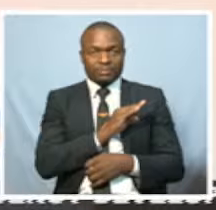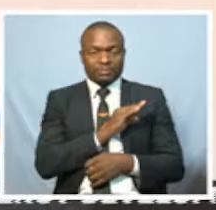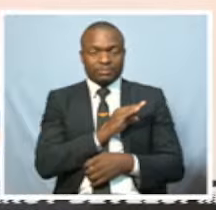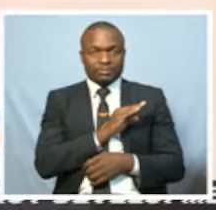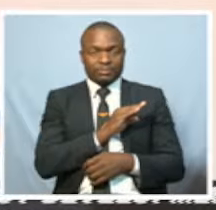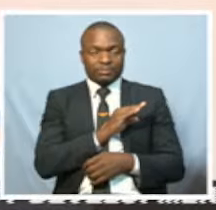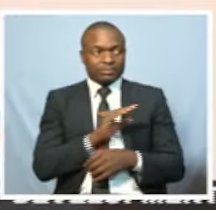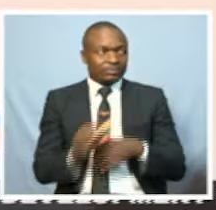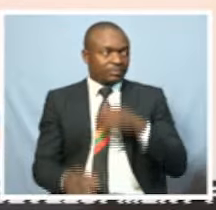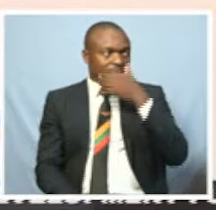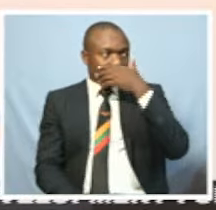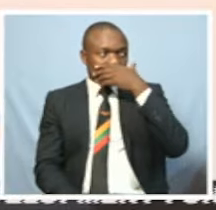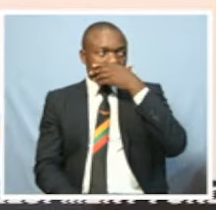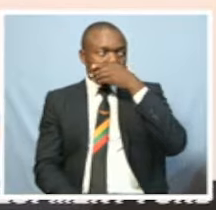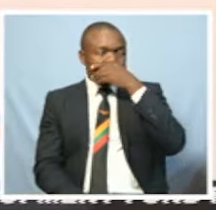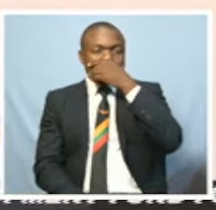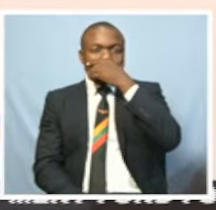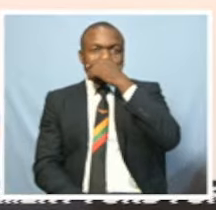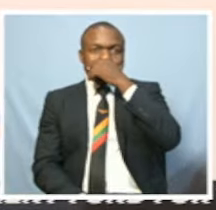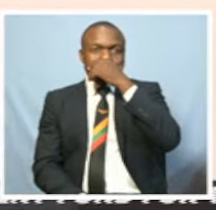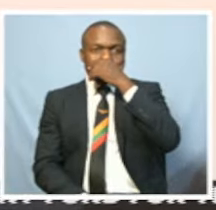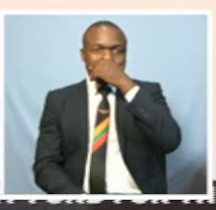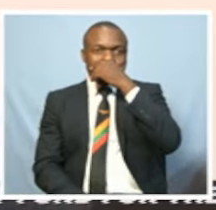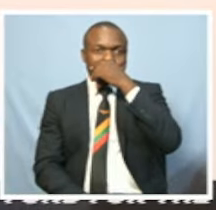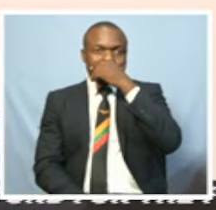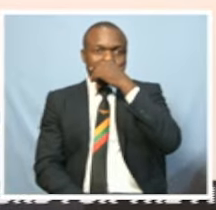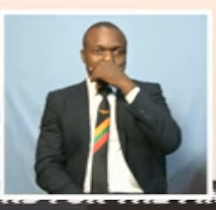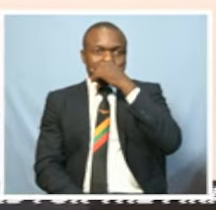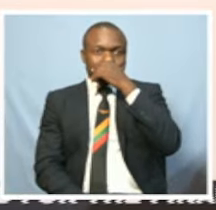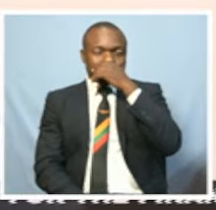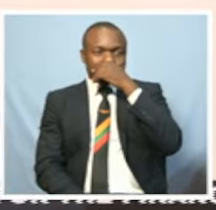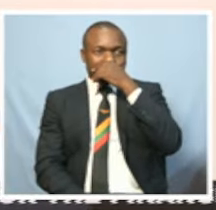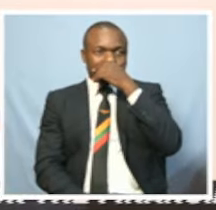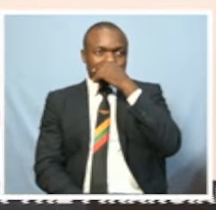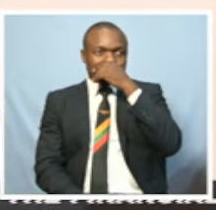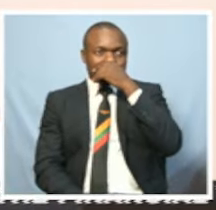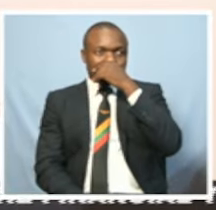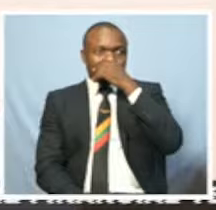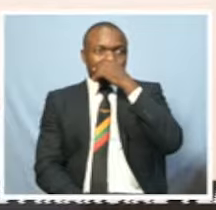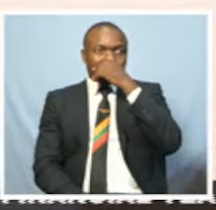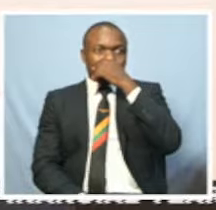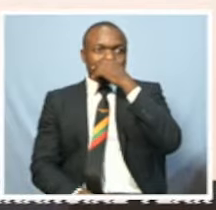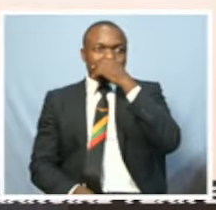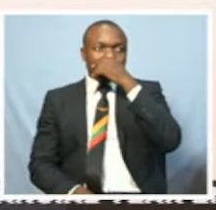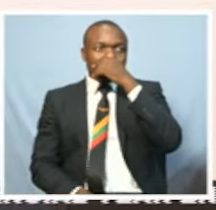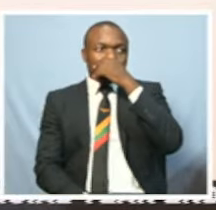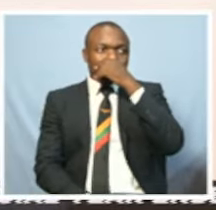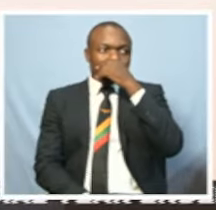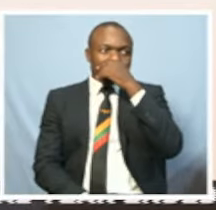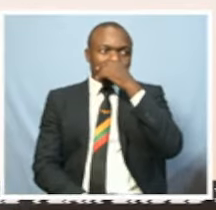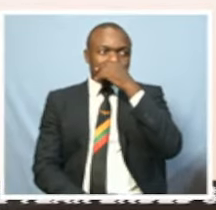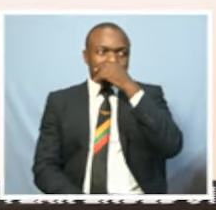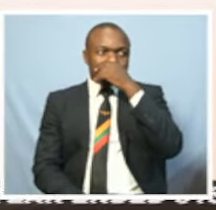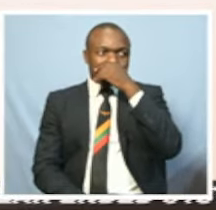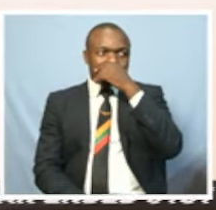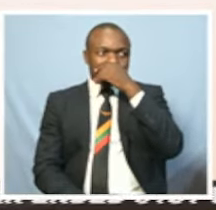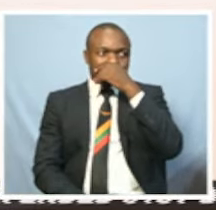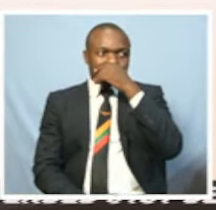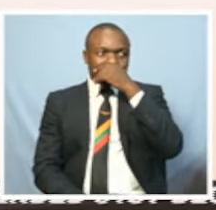a house, staff house. Okay, mine is corrected. Okay. Yeah, it's correct. Then on page